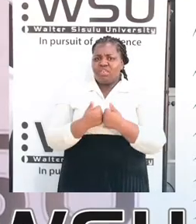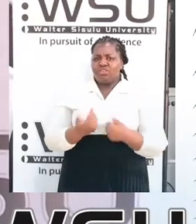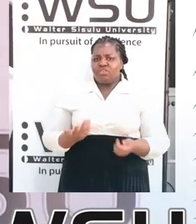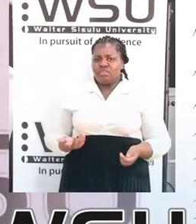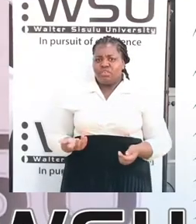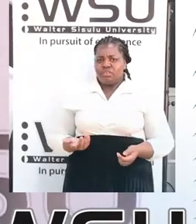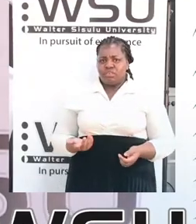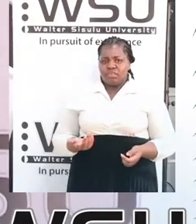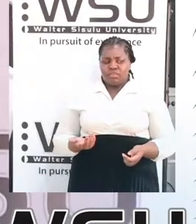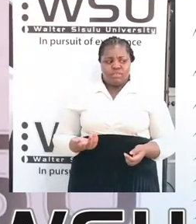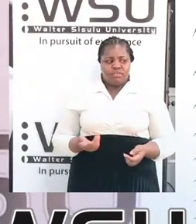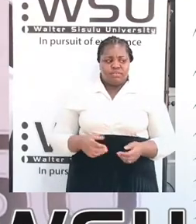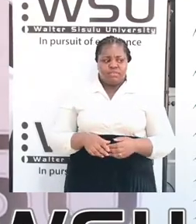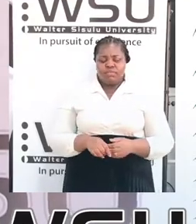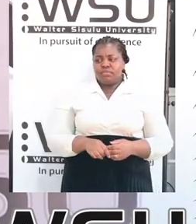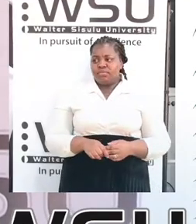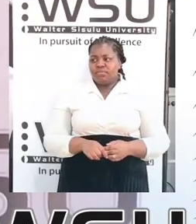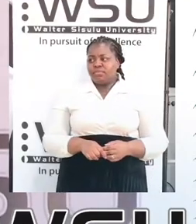challenges?